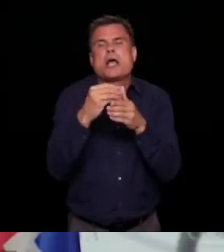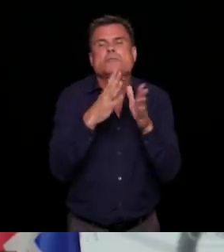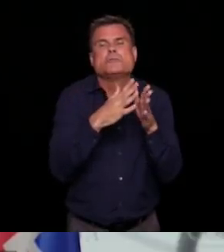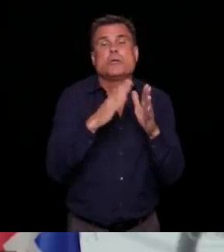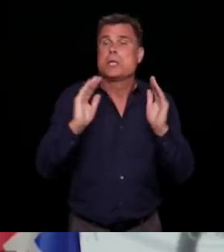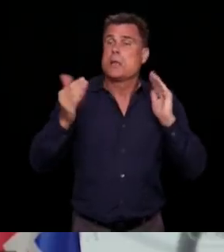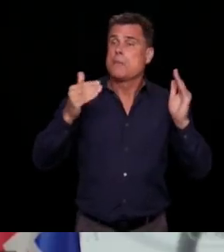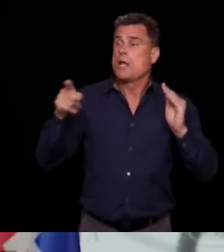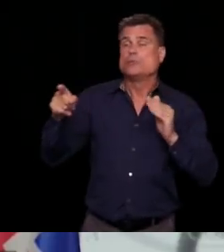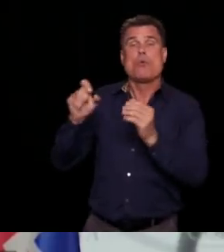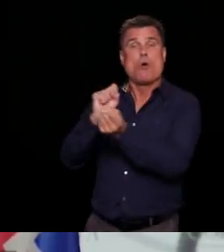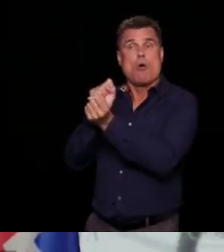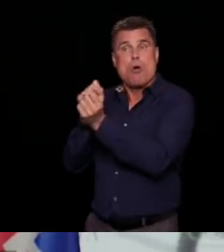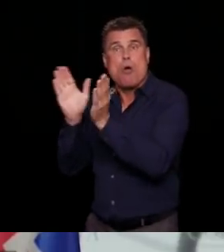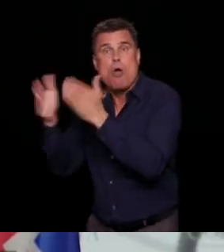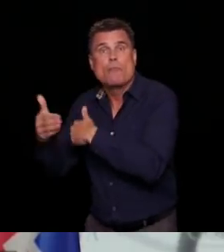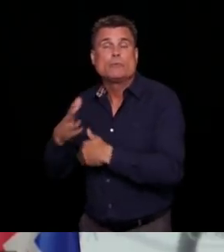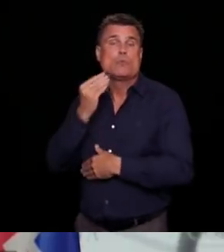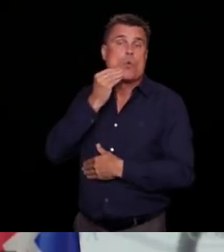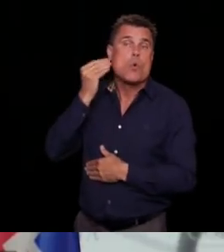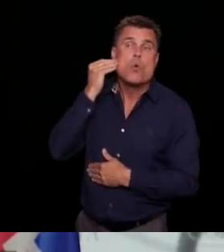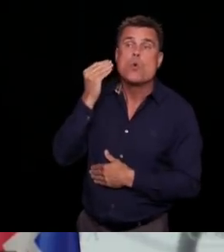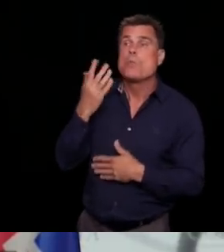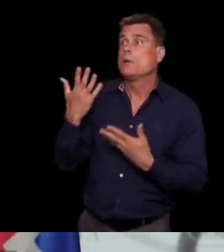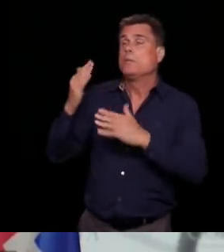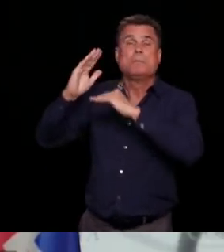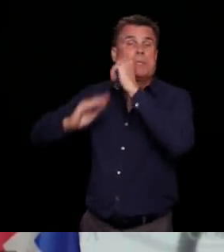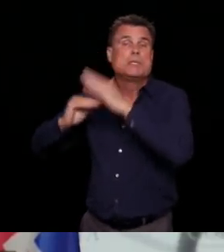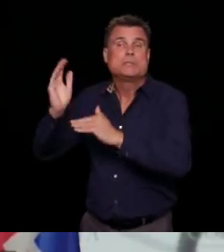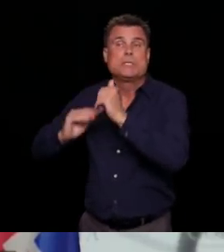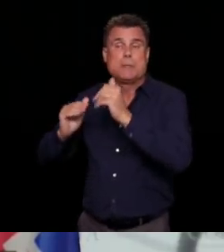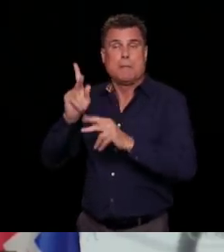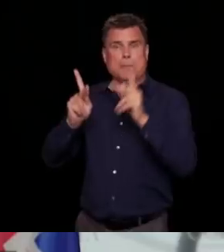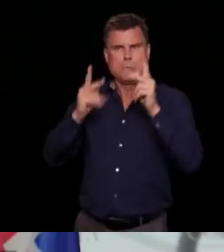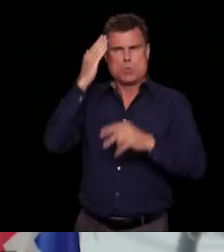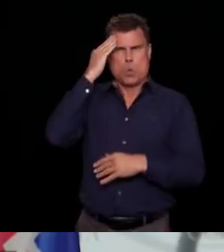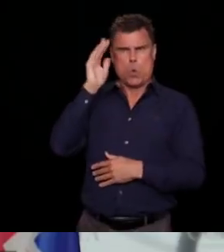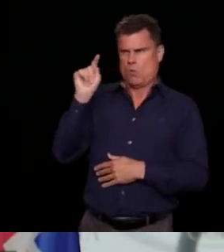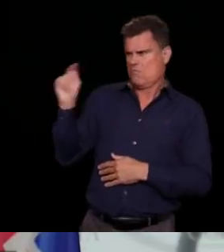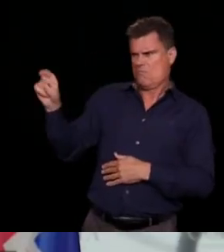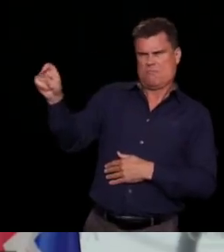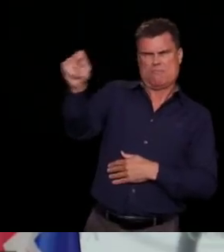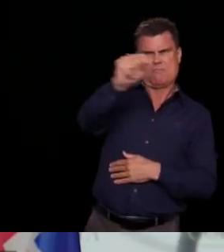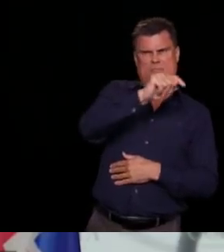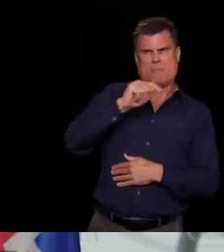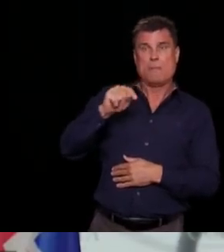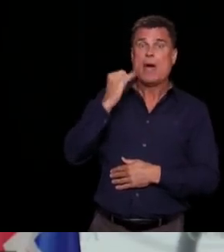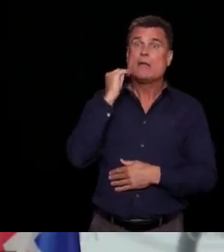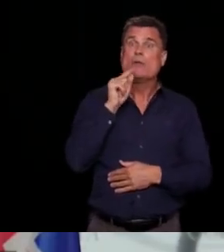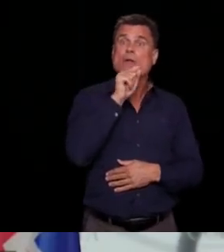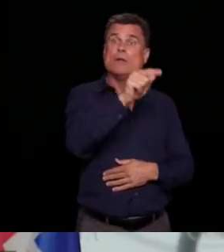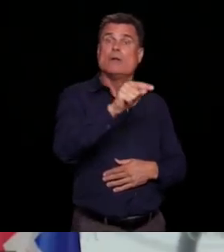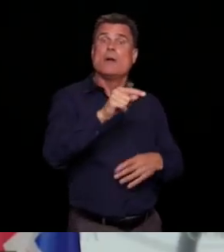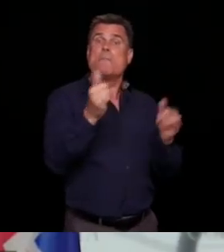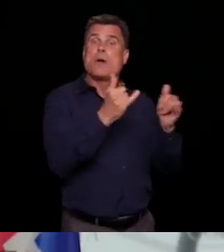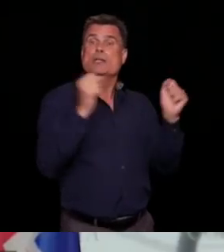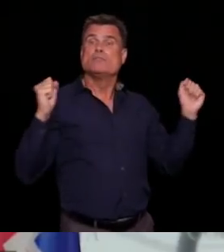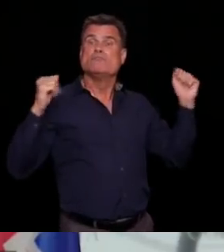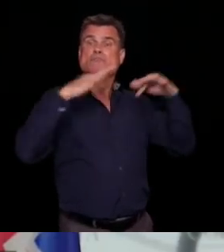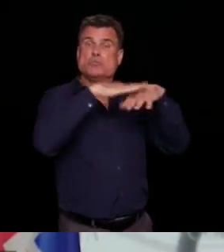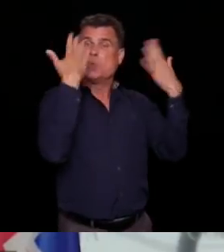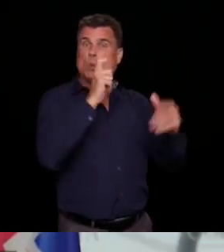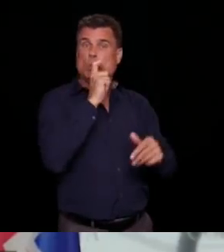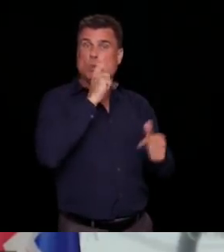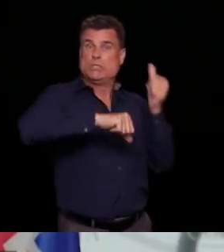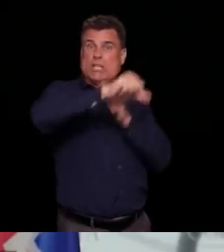can more easily take precautions. So that is why we're asking you to keep your group small, to spend time with people you